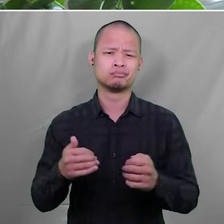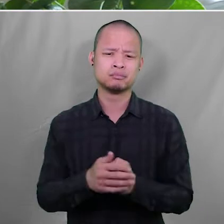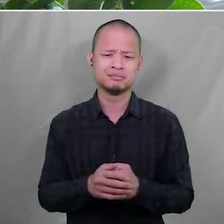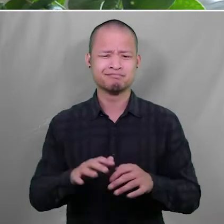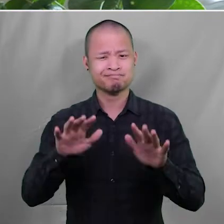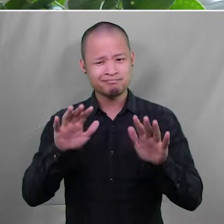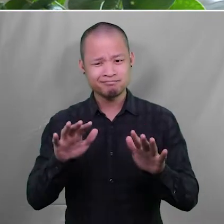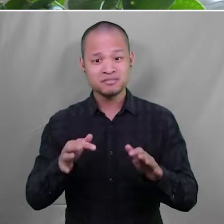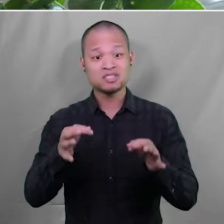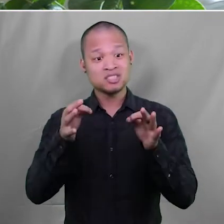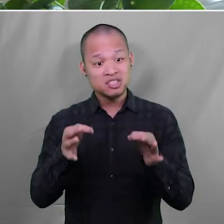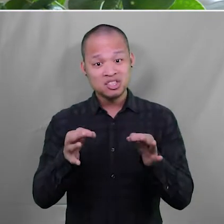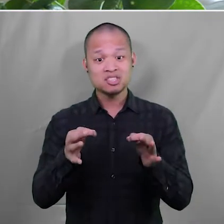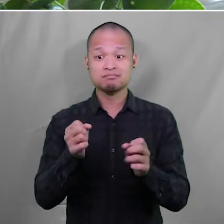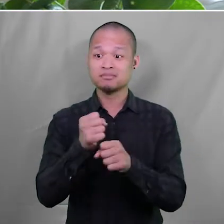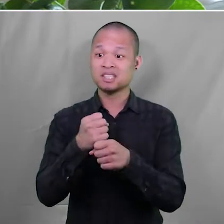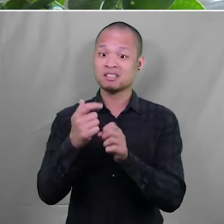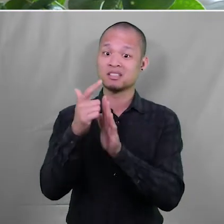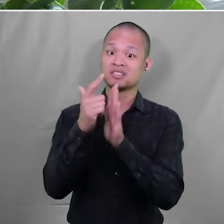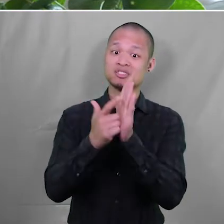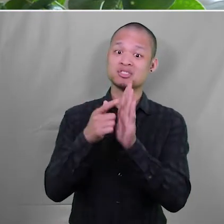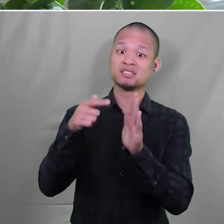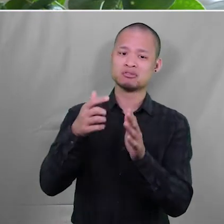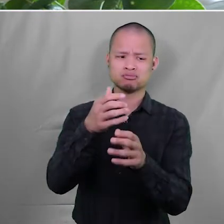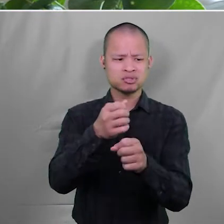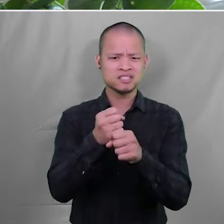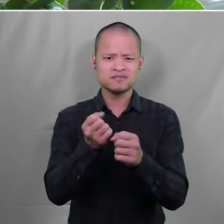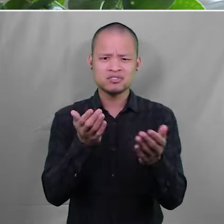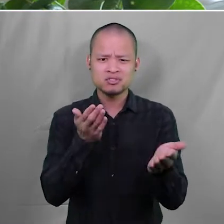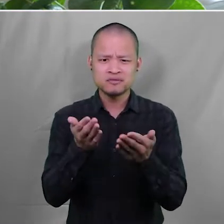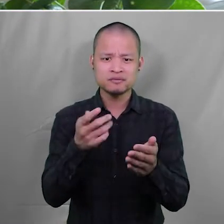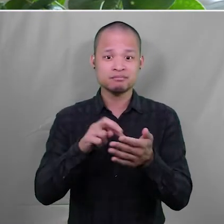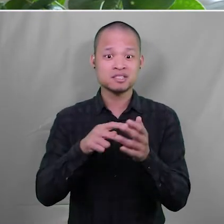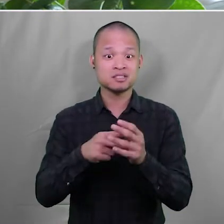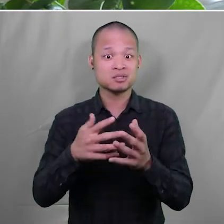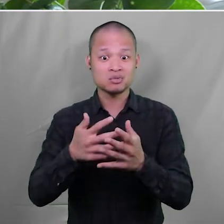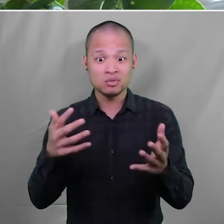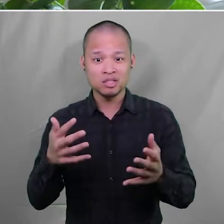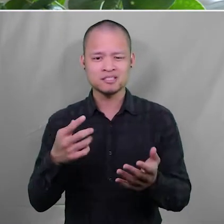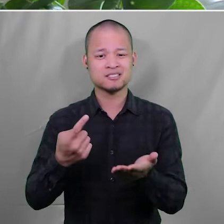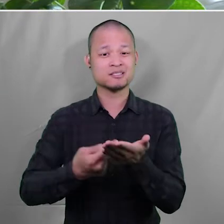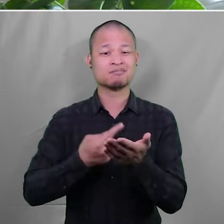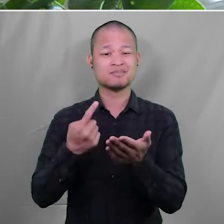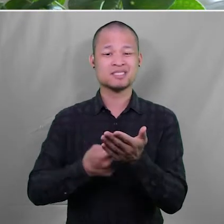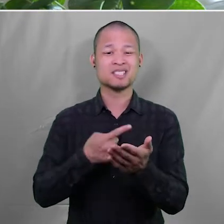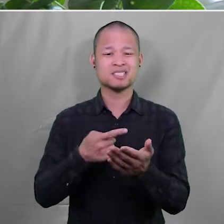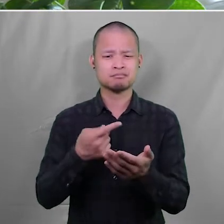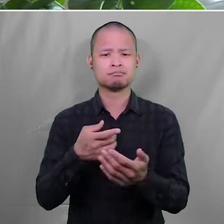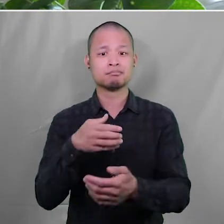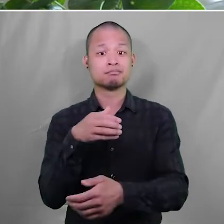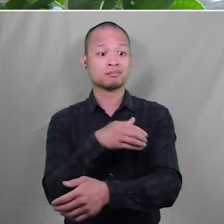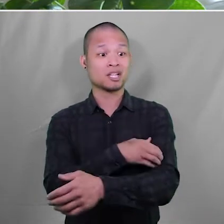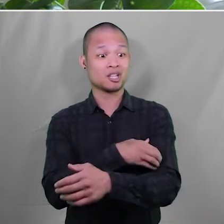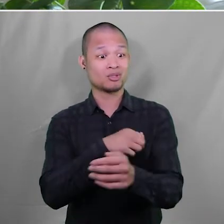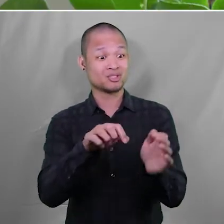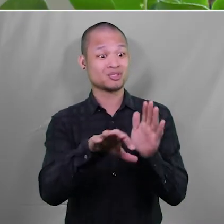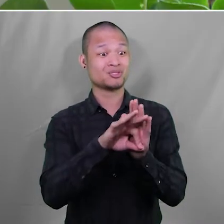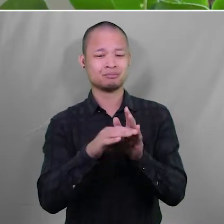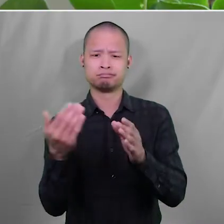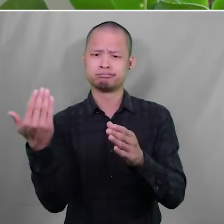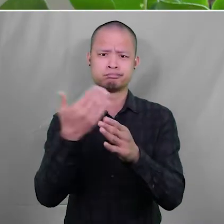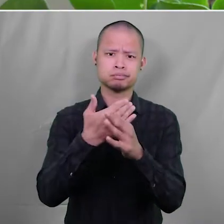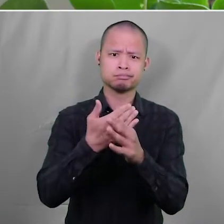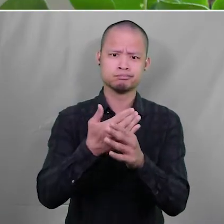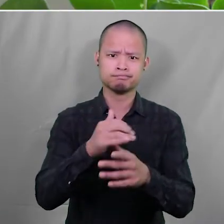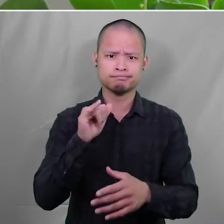However, decision-making legislation and receiving services often means that sometimes the power to choose is interfered with. Just